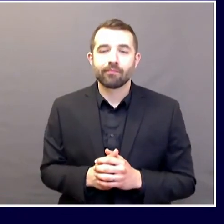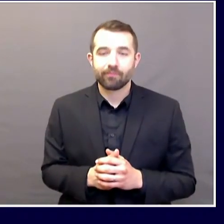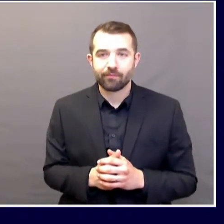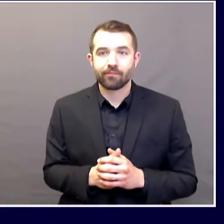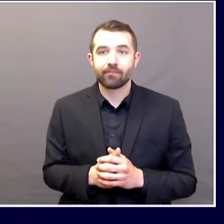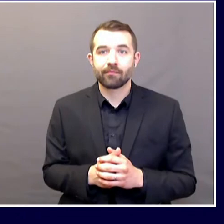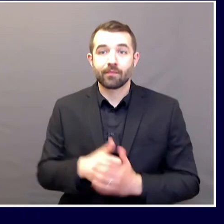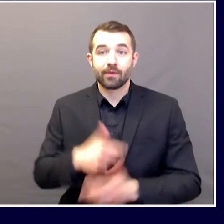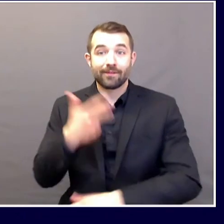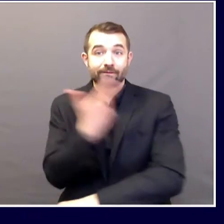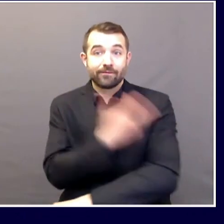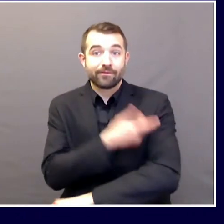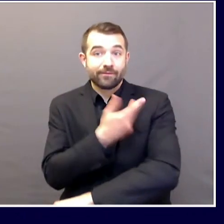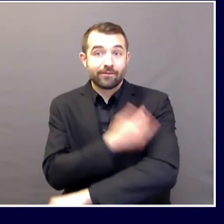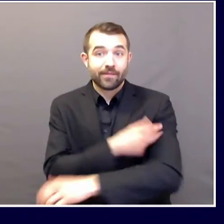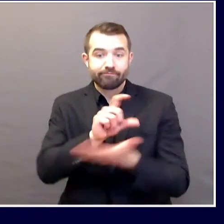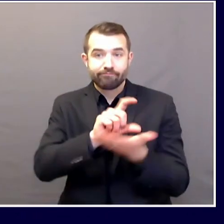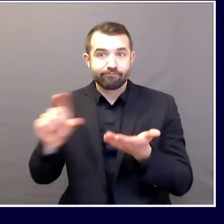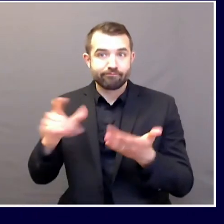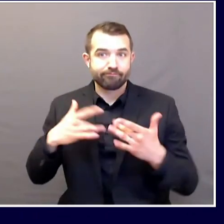of